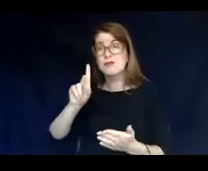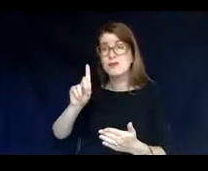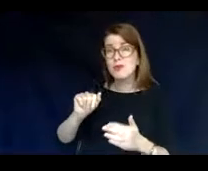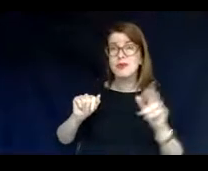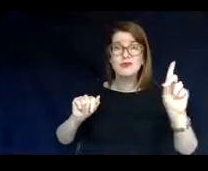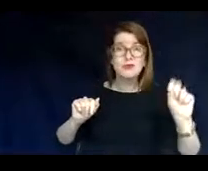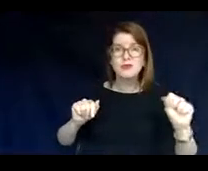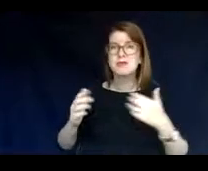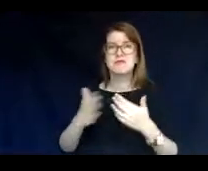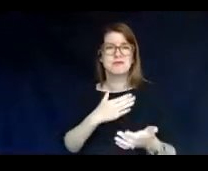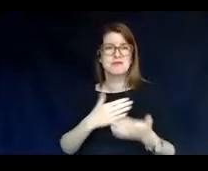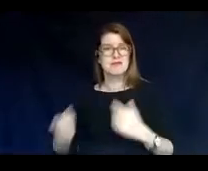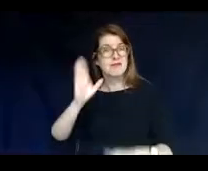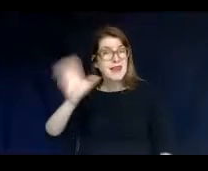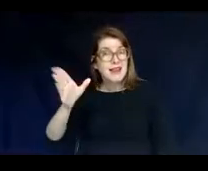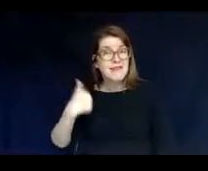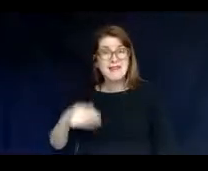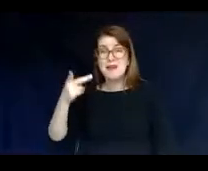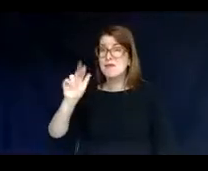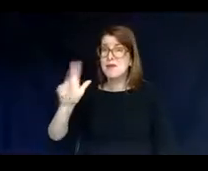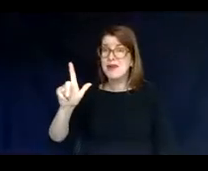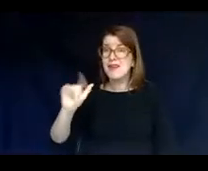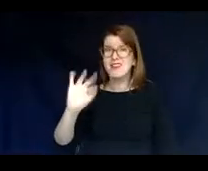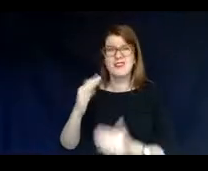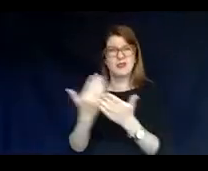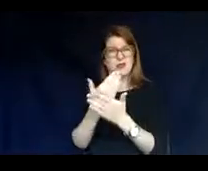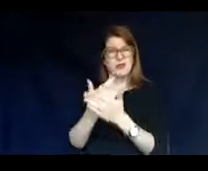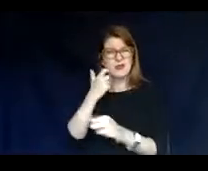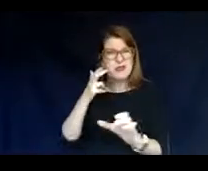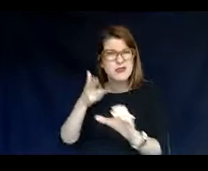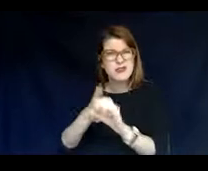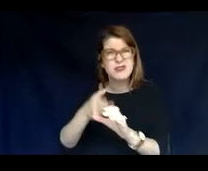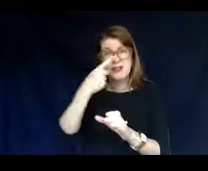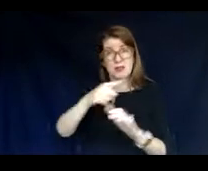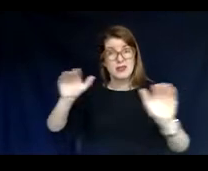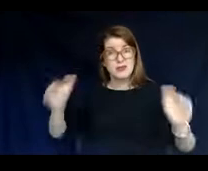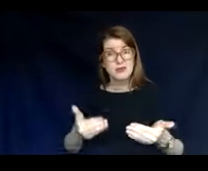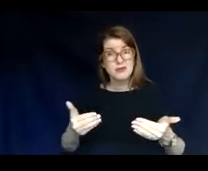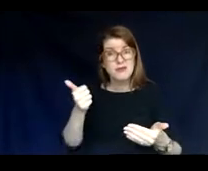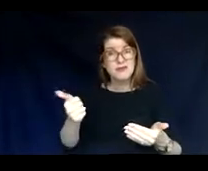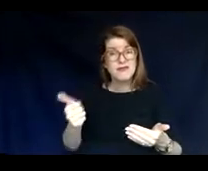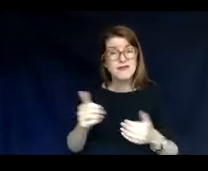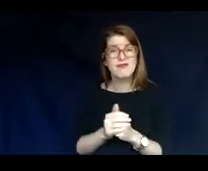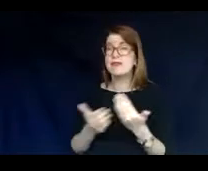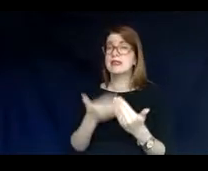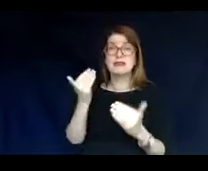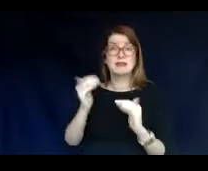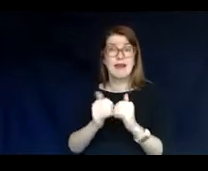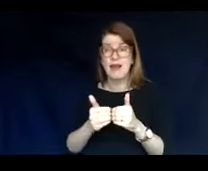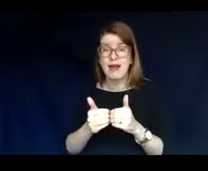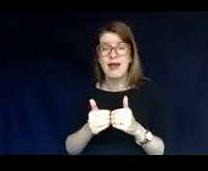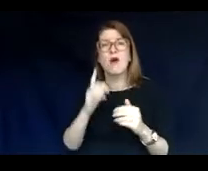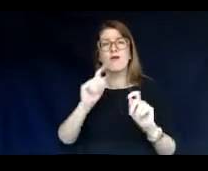Springs. Hey, it's Paul. If you're new to Gateway, would you introduce yourself to us? The easiest way to get connected is